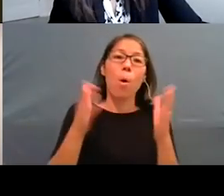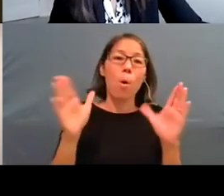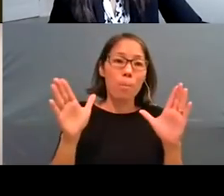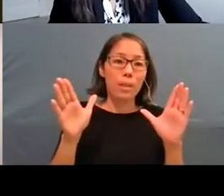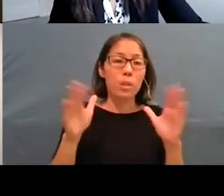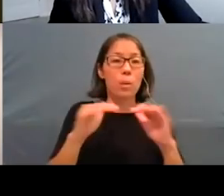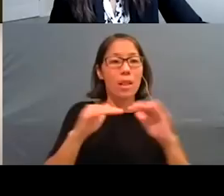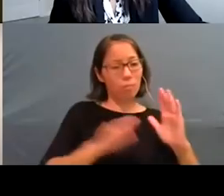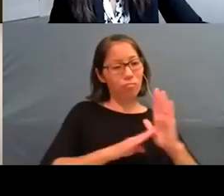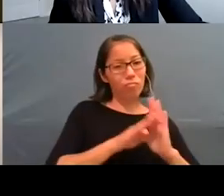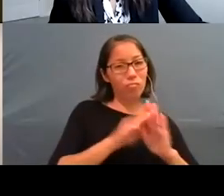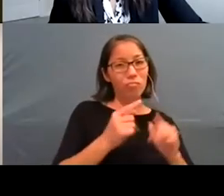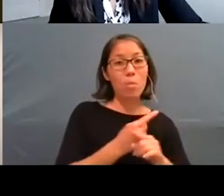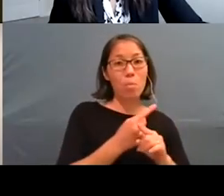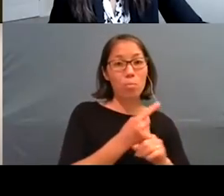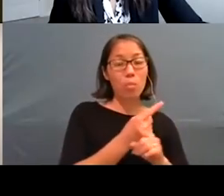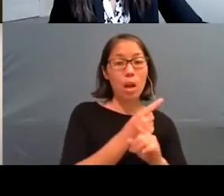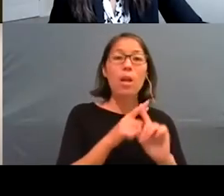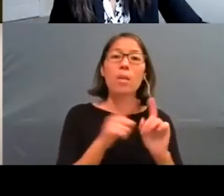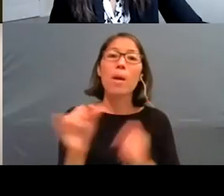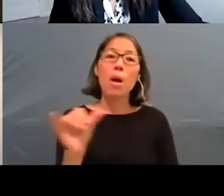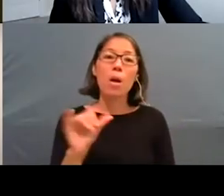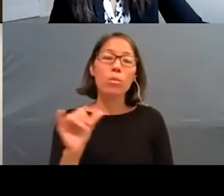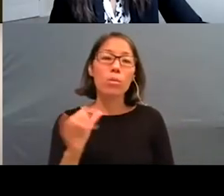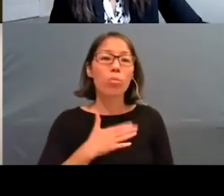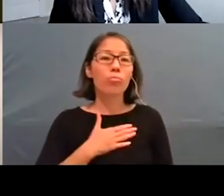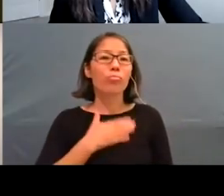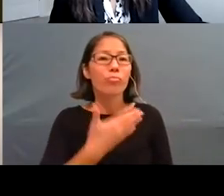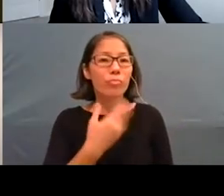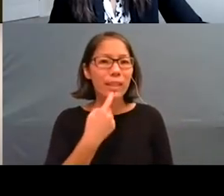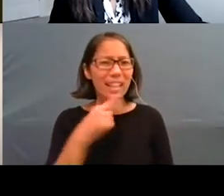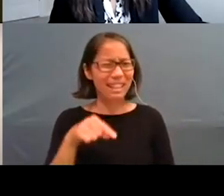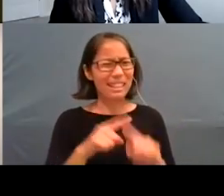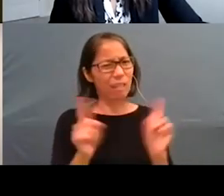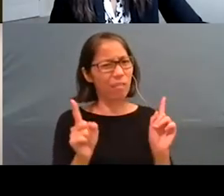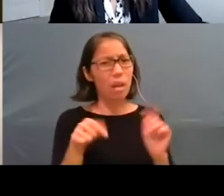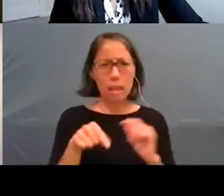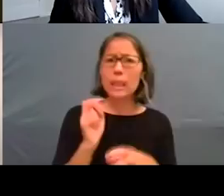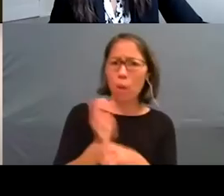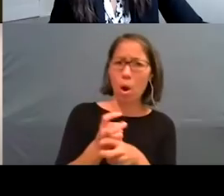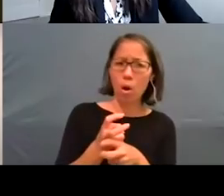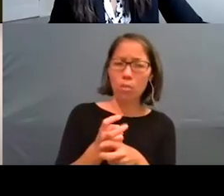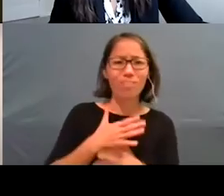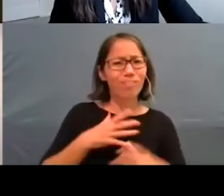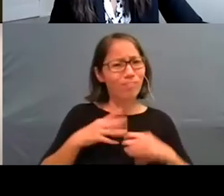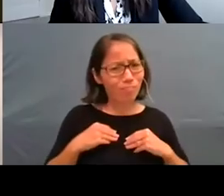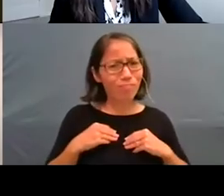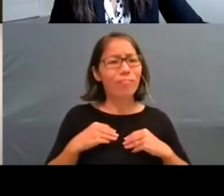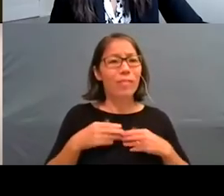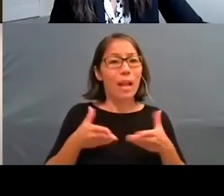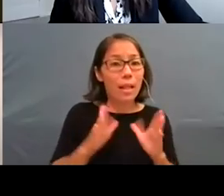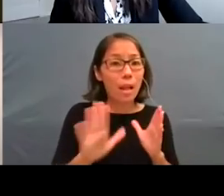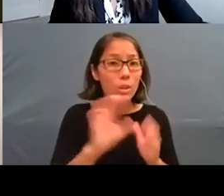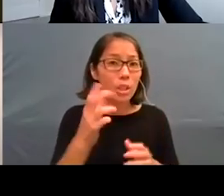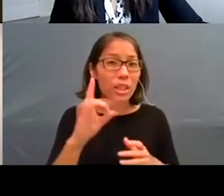developmentally appropriate, but also being willing to say it is different and it is hard, and being able to allow your child